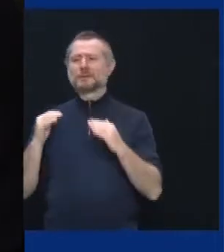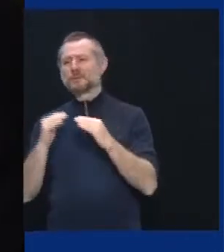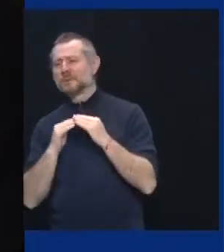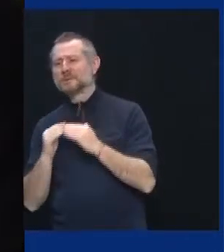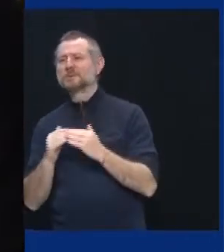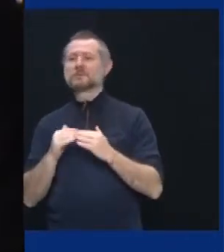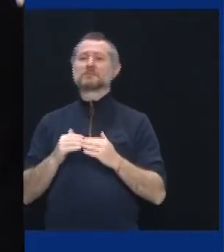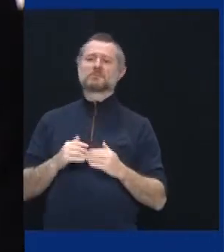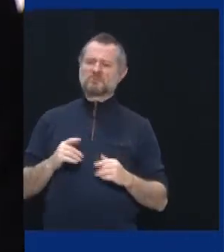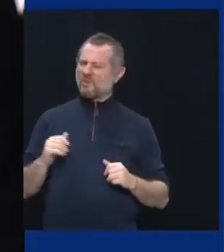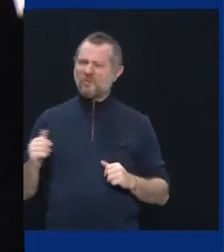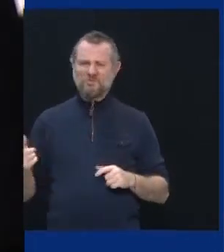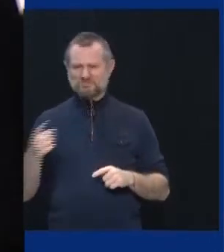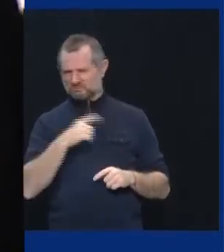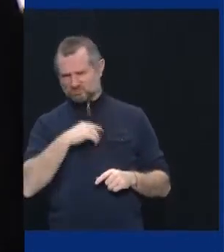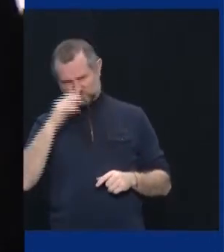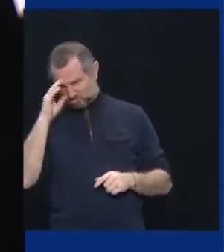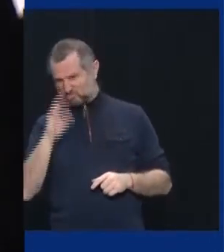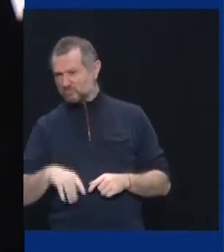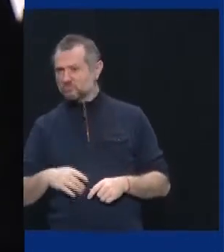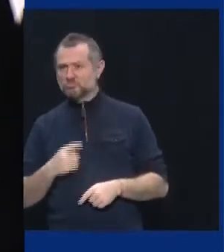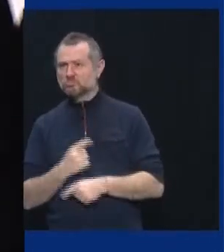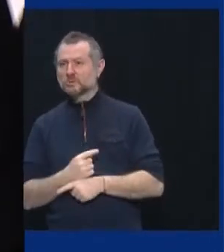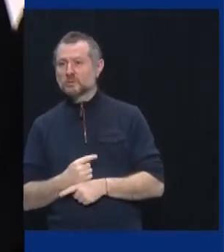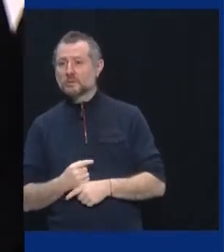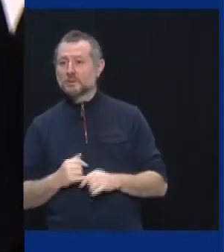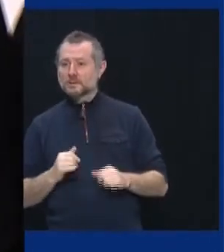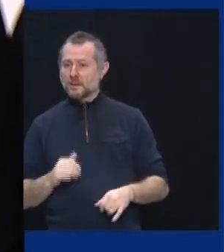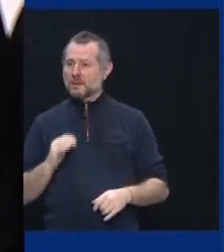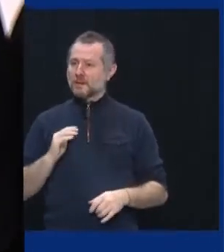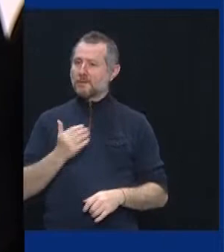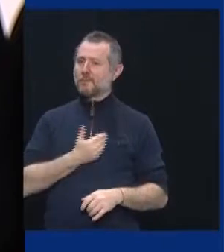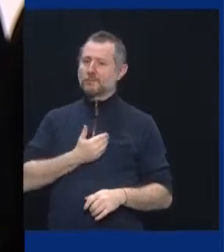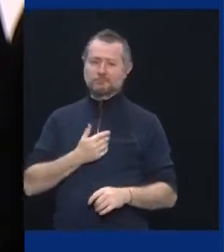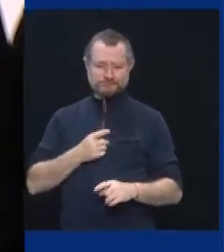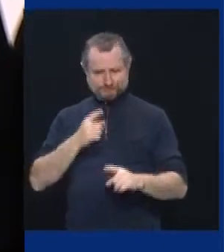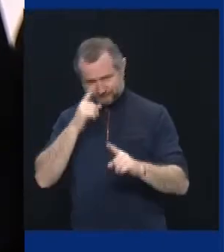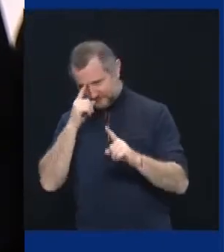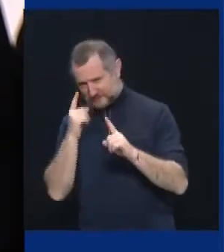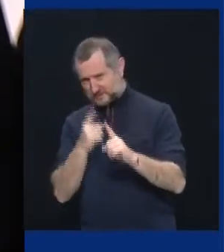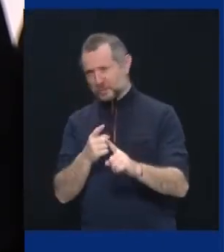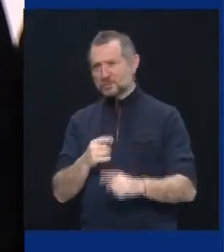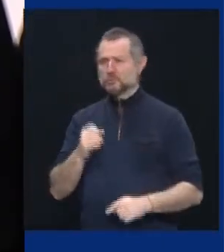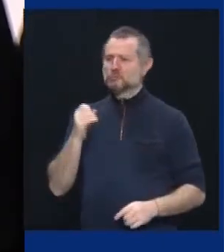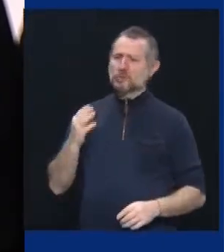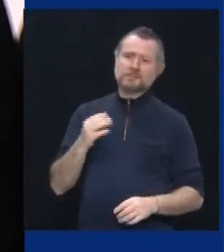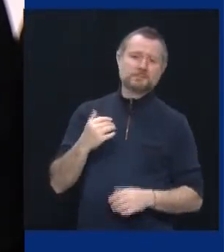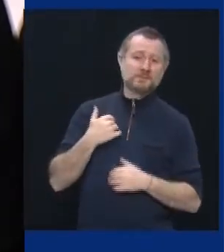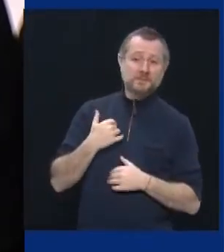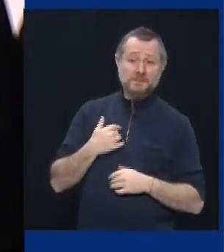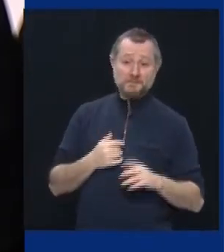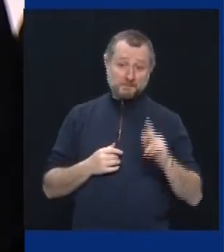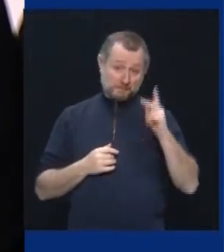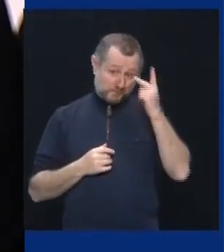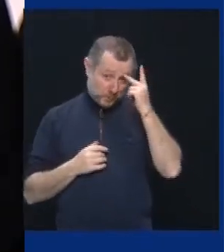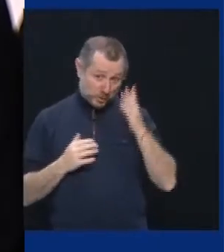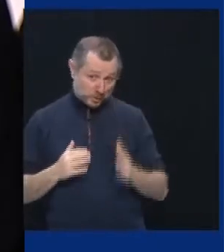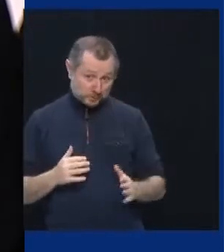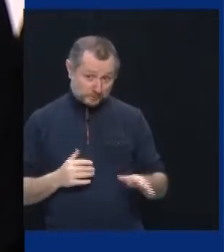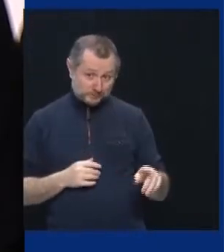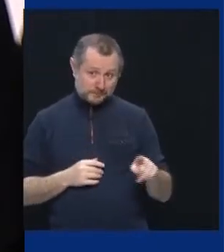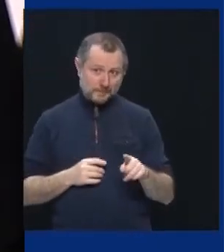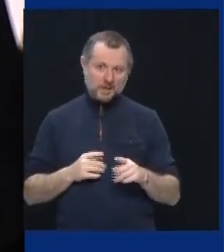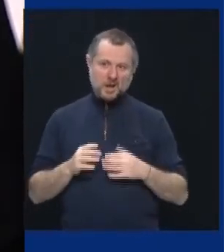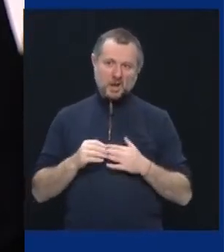that. And that's our job and our mission every day. When elected officials and leaders of one of the